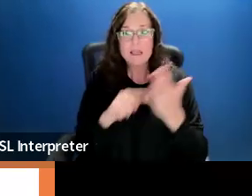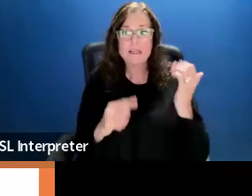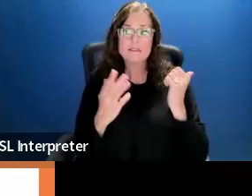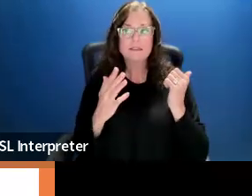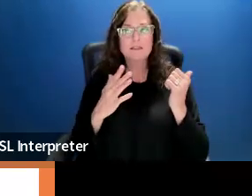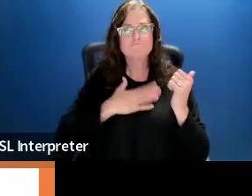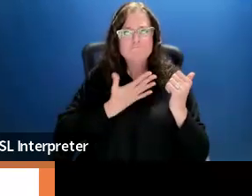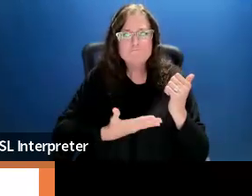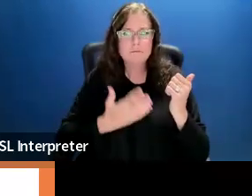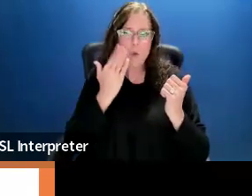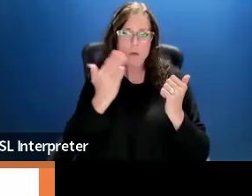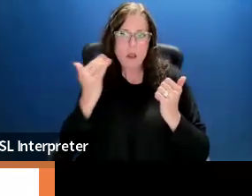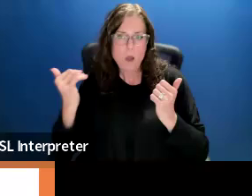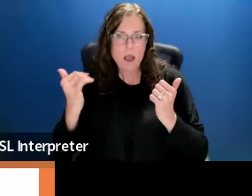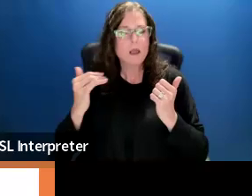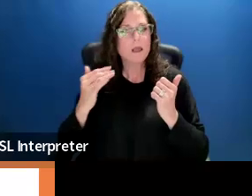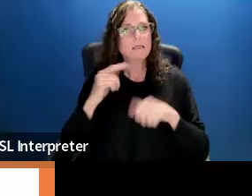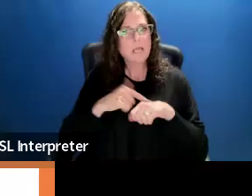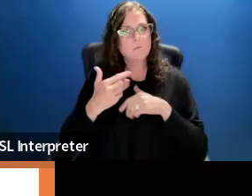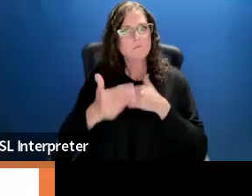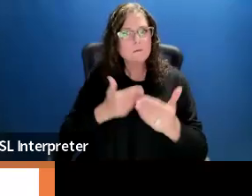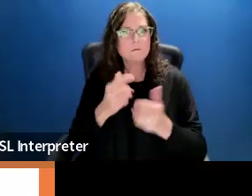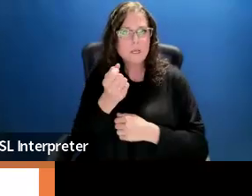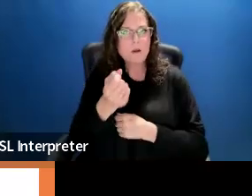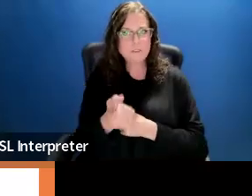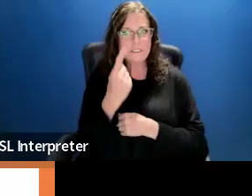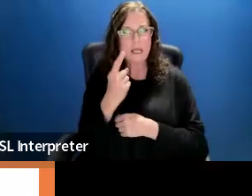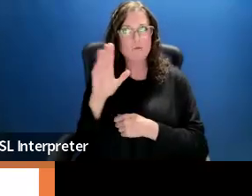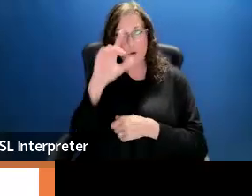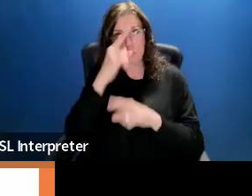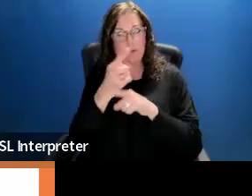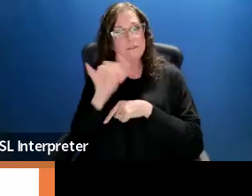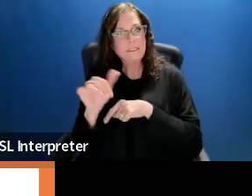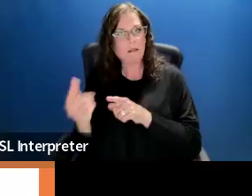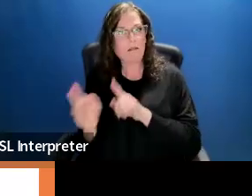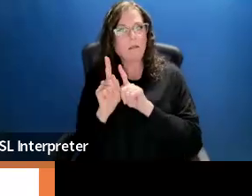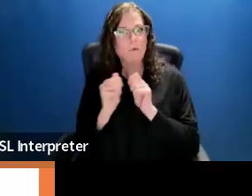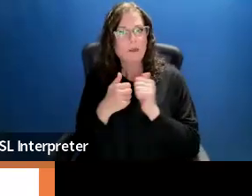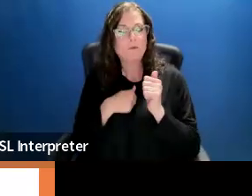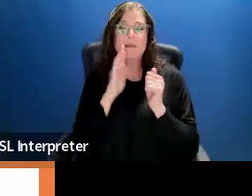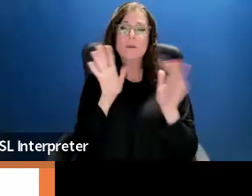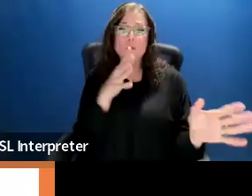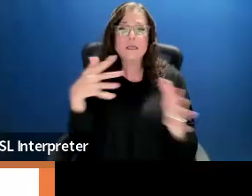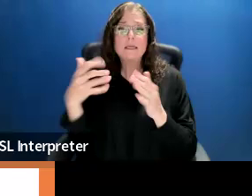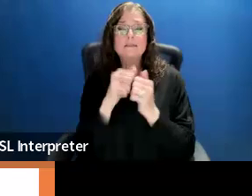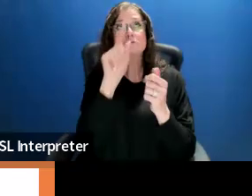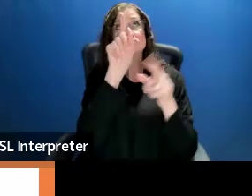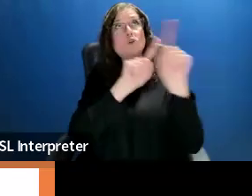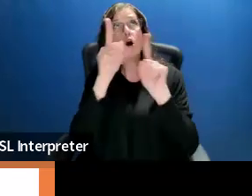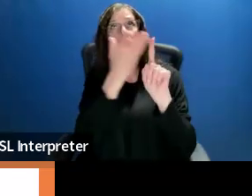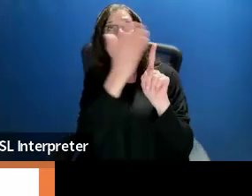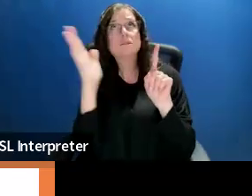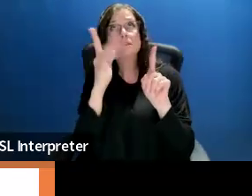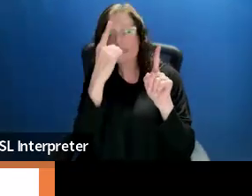why. As time passes, though, Melanie begins to understand that her brother is still with her, in the breeze, in the stars, and in